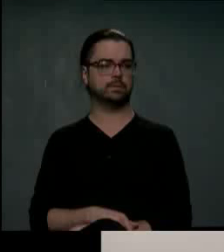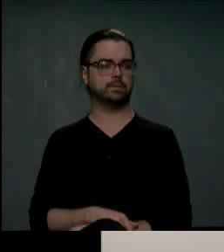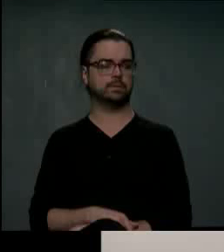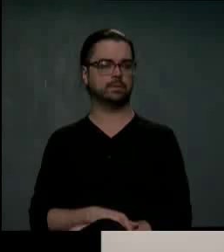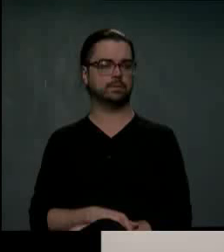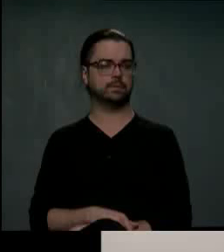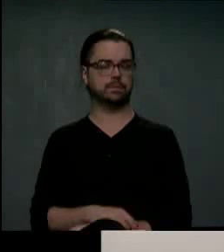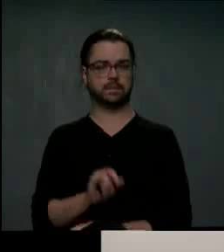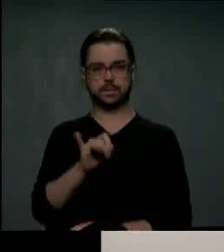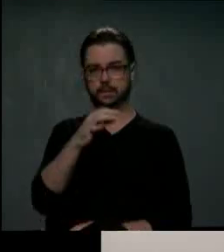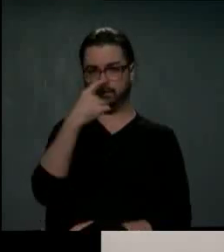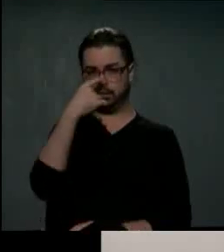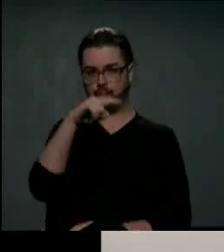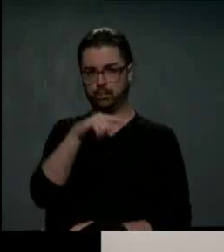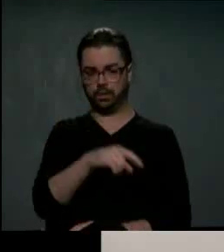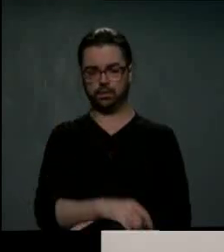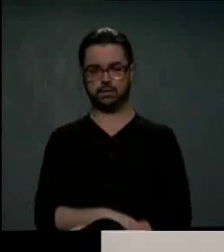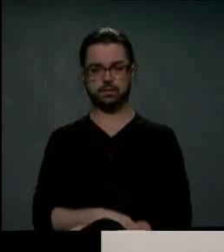If you don't mind.